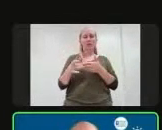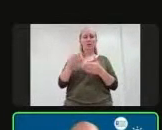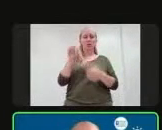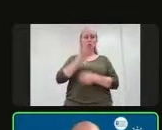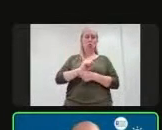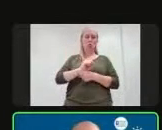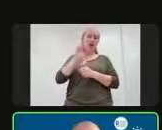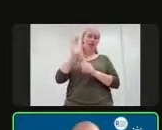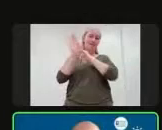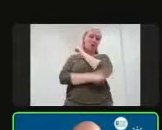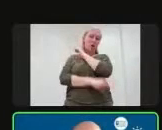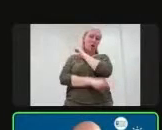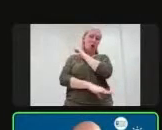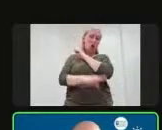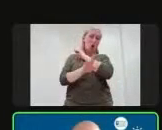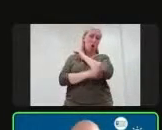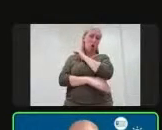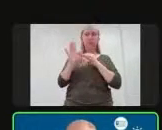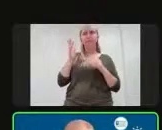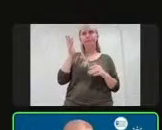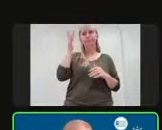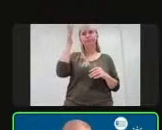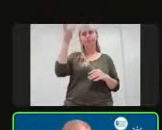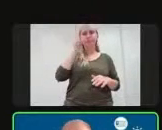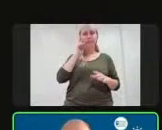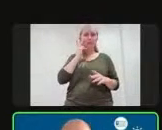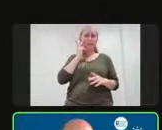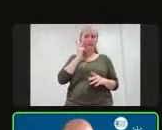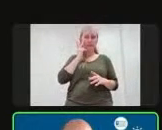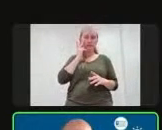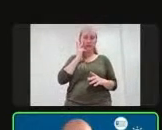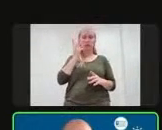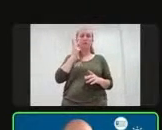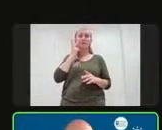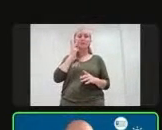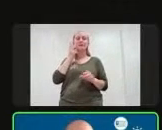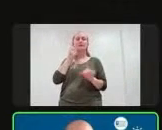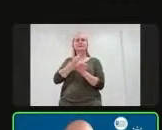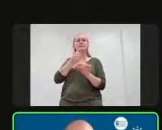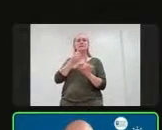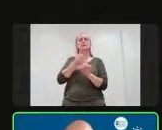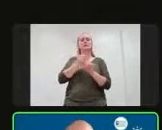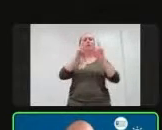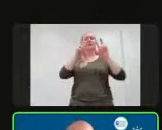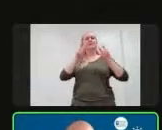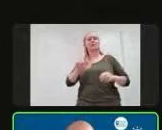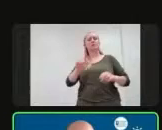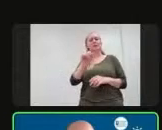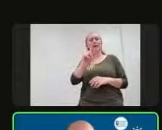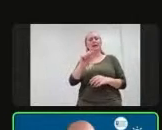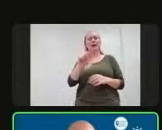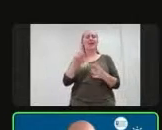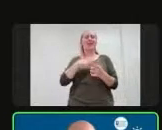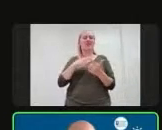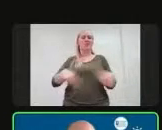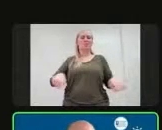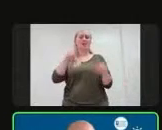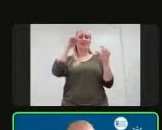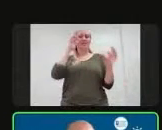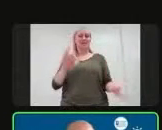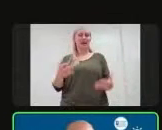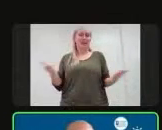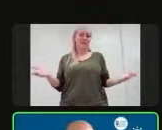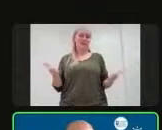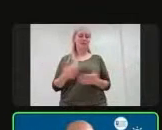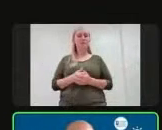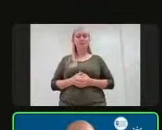the fall, but that's all kind of perspective. Let's take a look at that board self-assessment data and the board can make some decisions on where you want